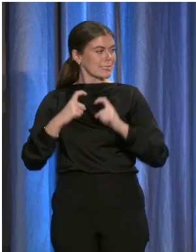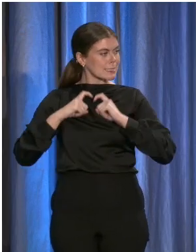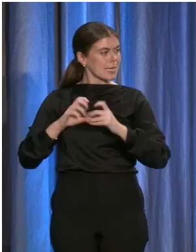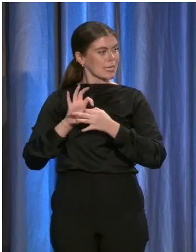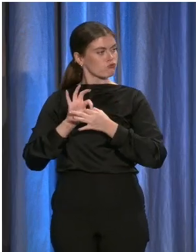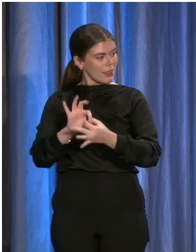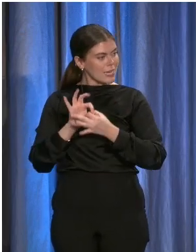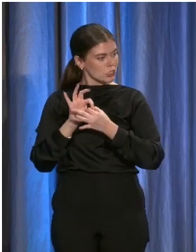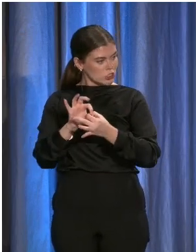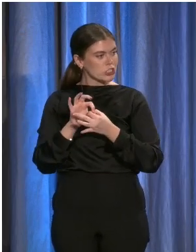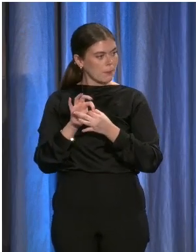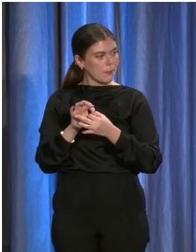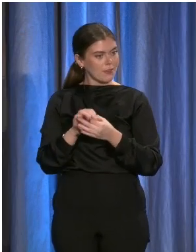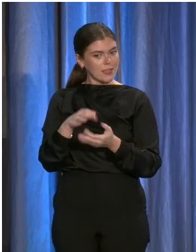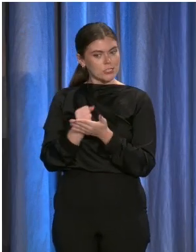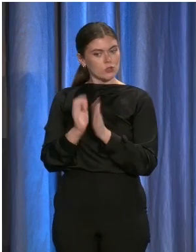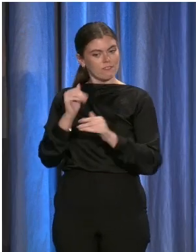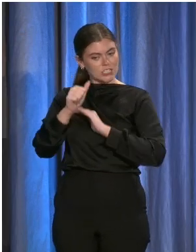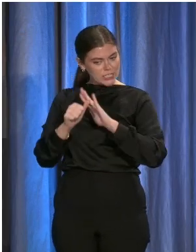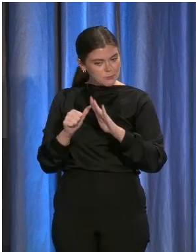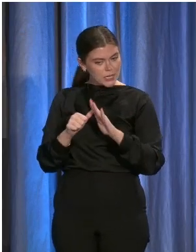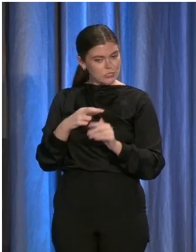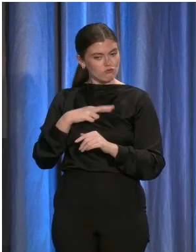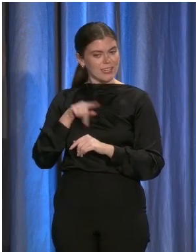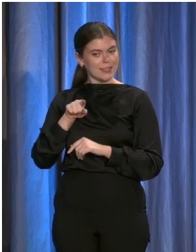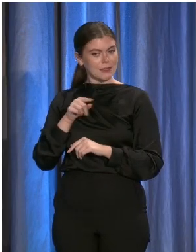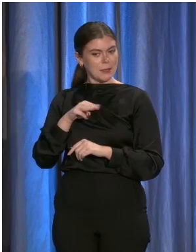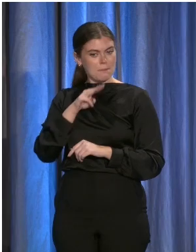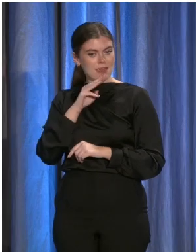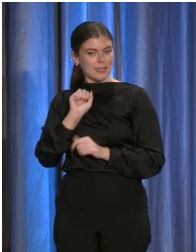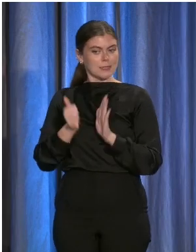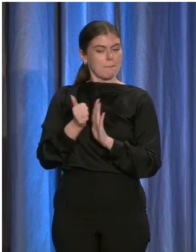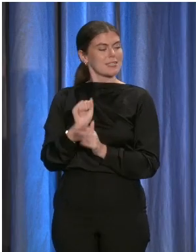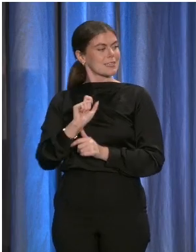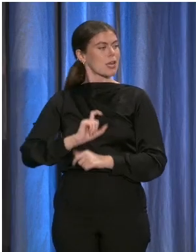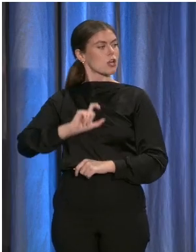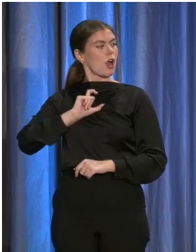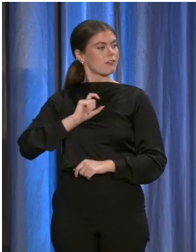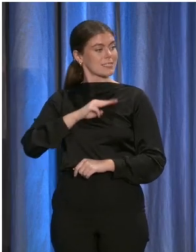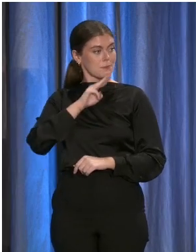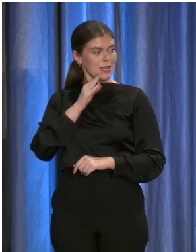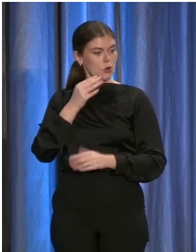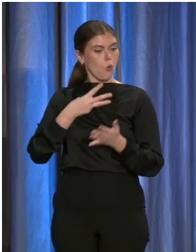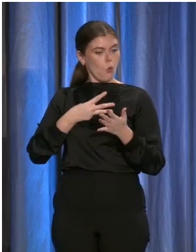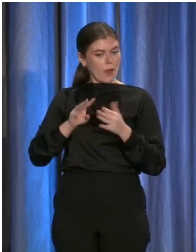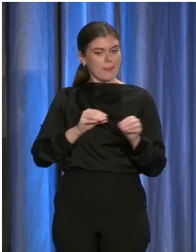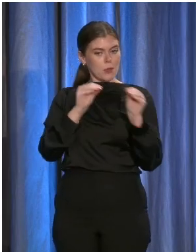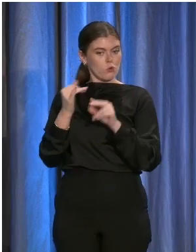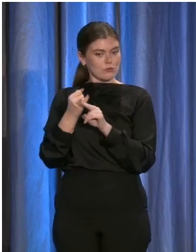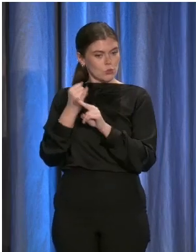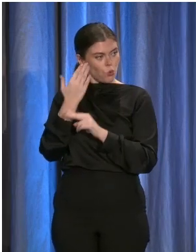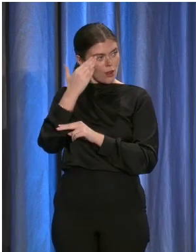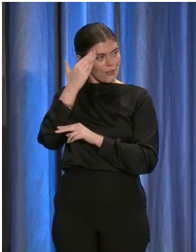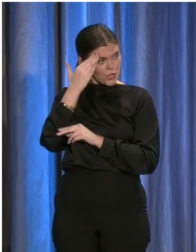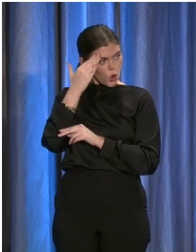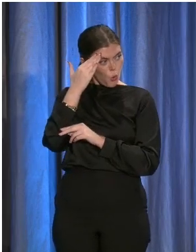relationships that this student experienced instilled them with that confidence that they know that as they transition and move on to